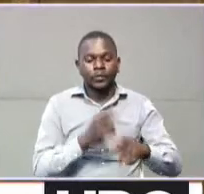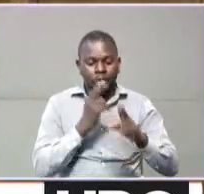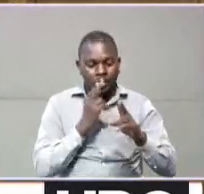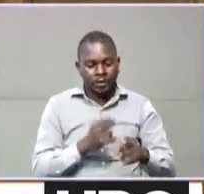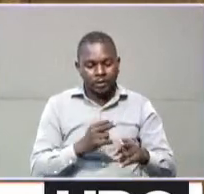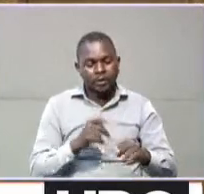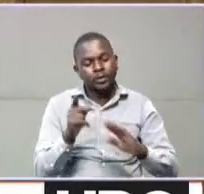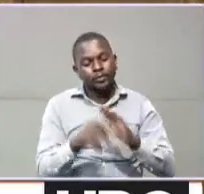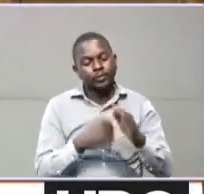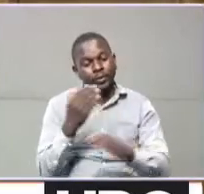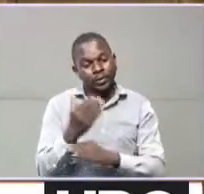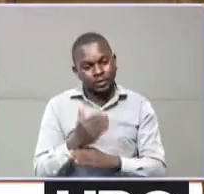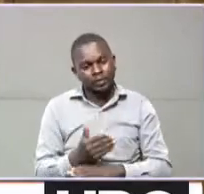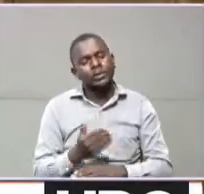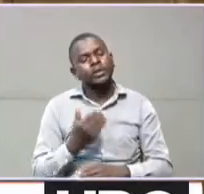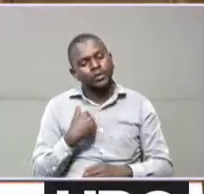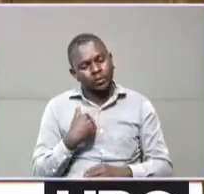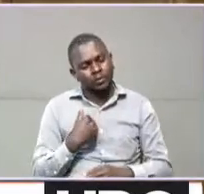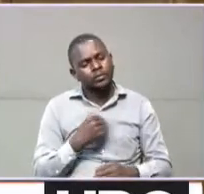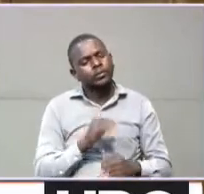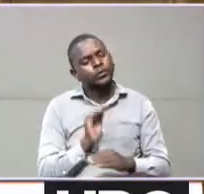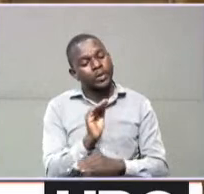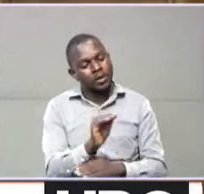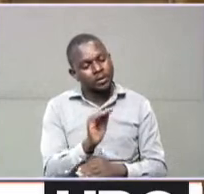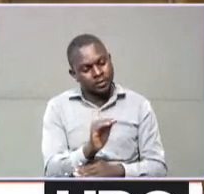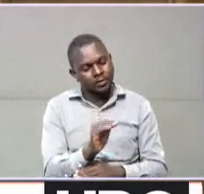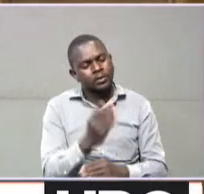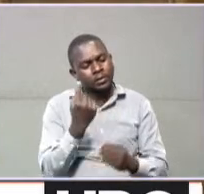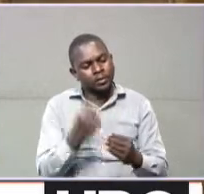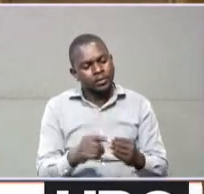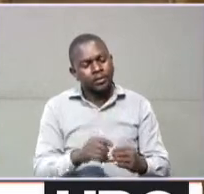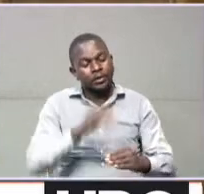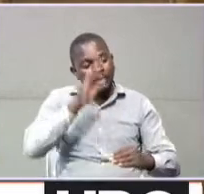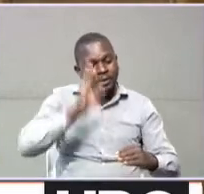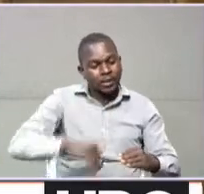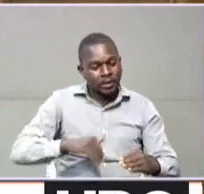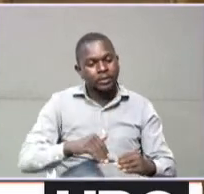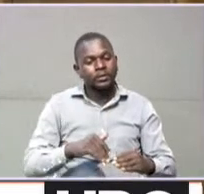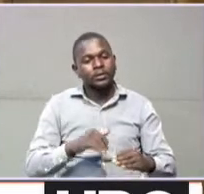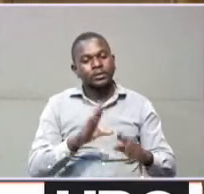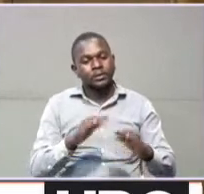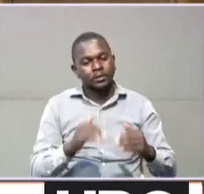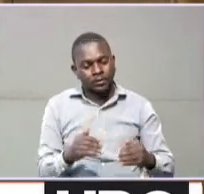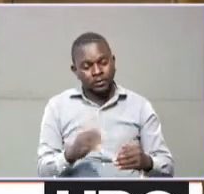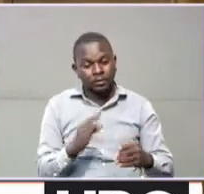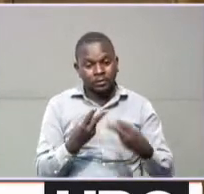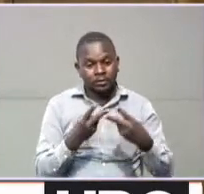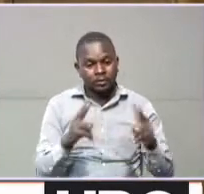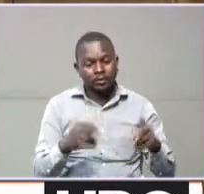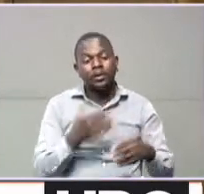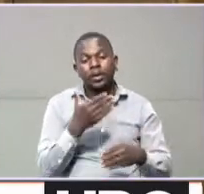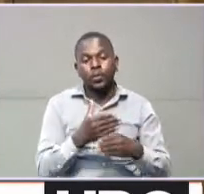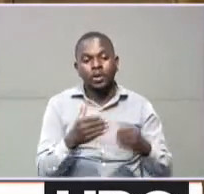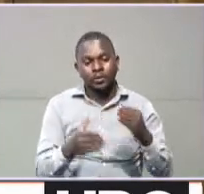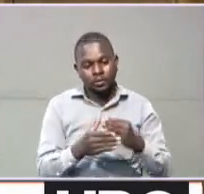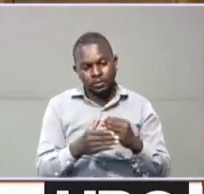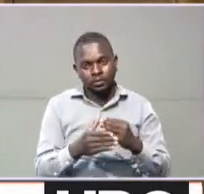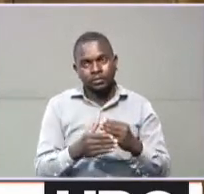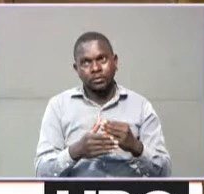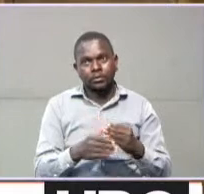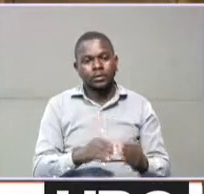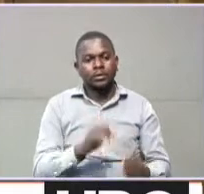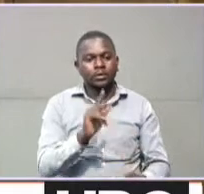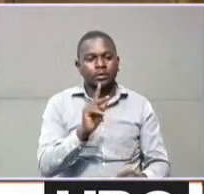honorable prime minister i would like to inquire what is delaying the commencement of construction of